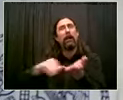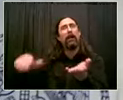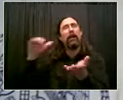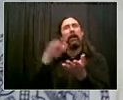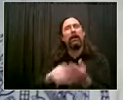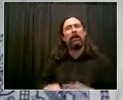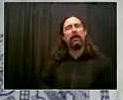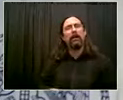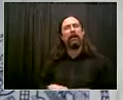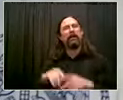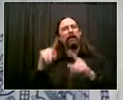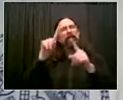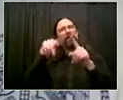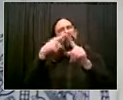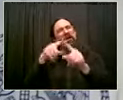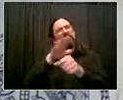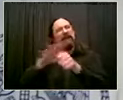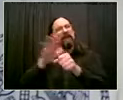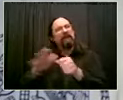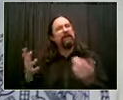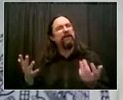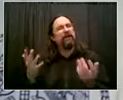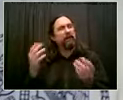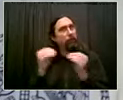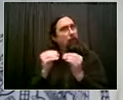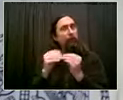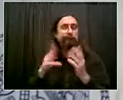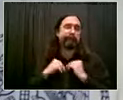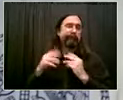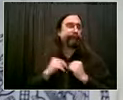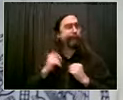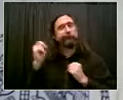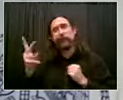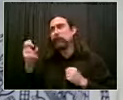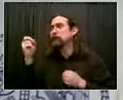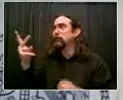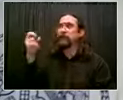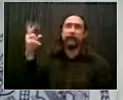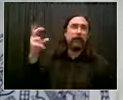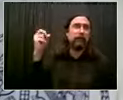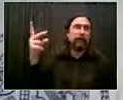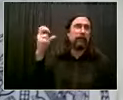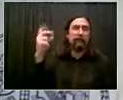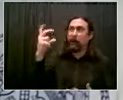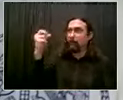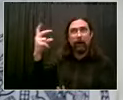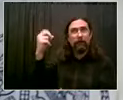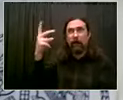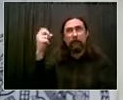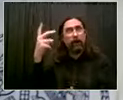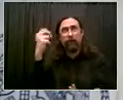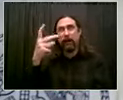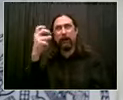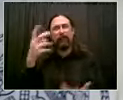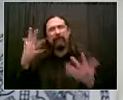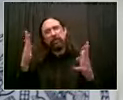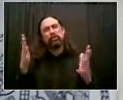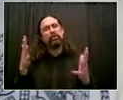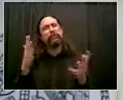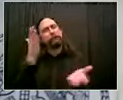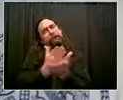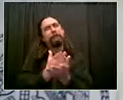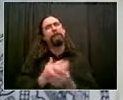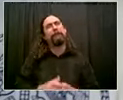We have been talking for weeks now with the state legislature. And there's something that we can all do together that would really